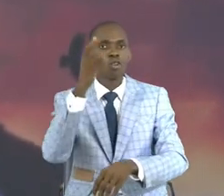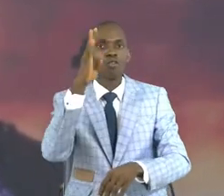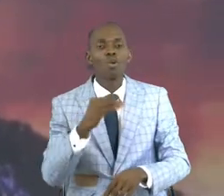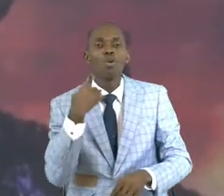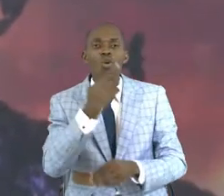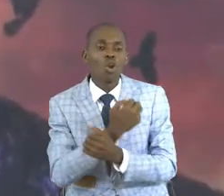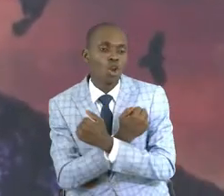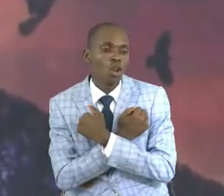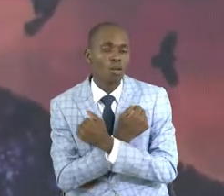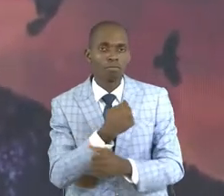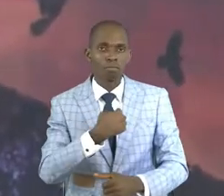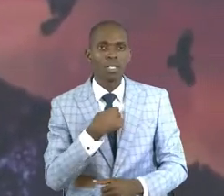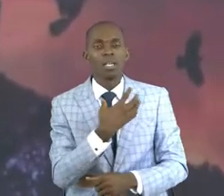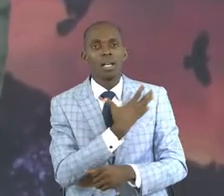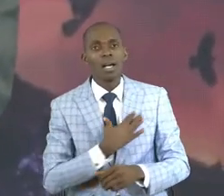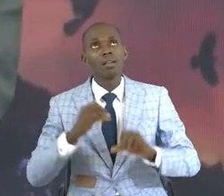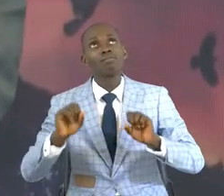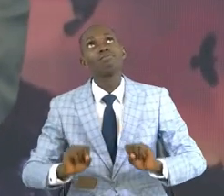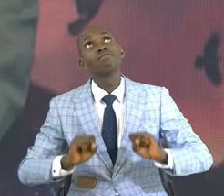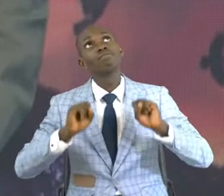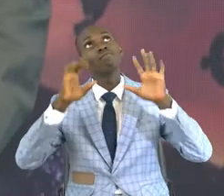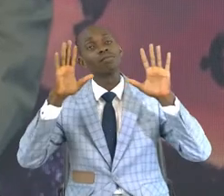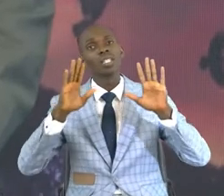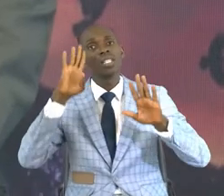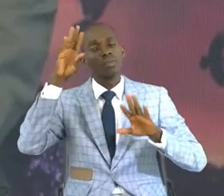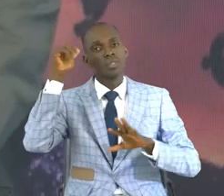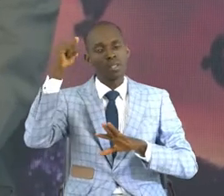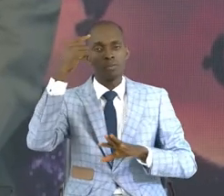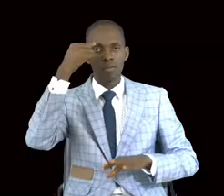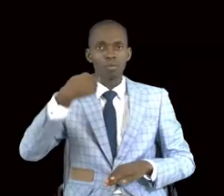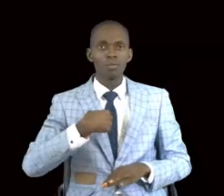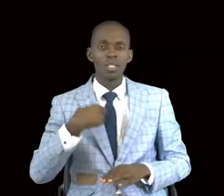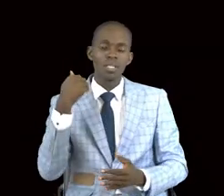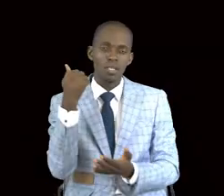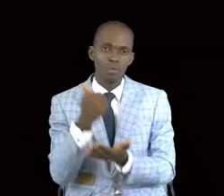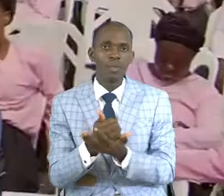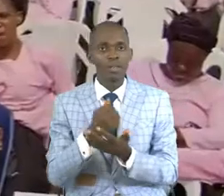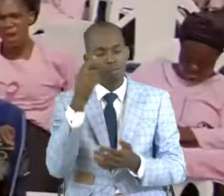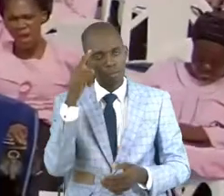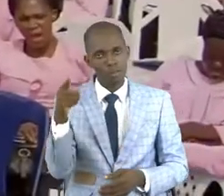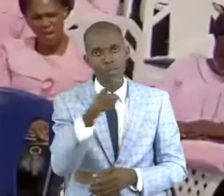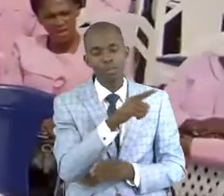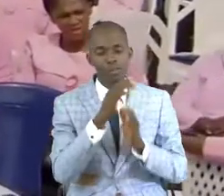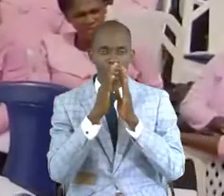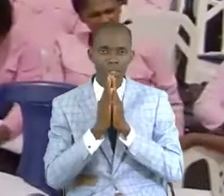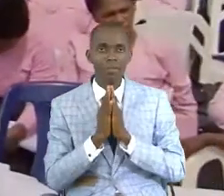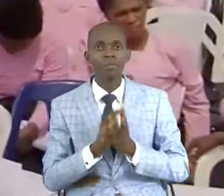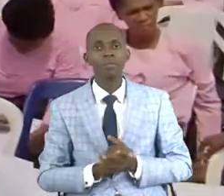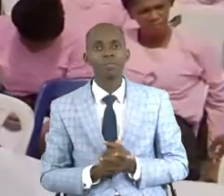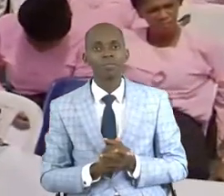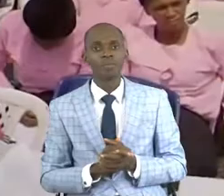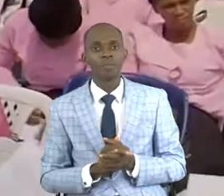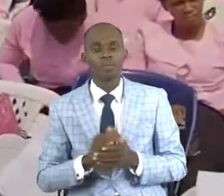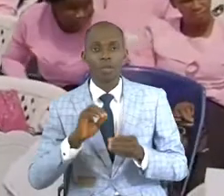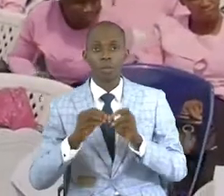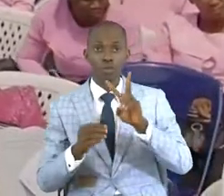and gave himself for me. Amen for everyone there. Number two here.